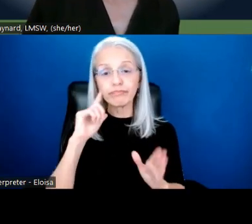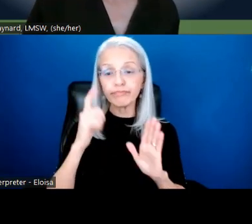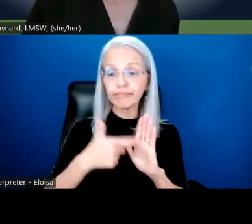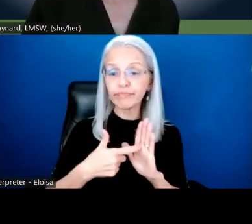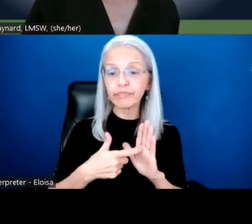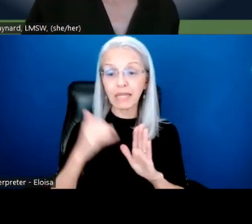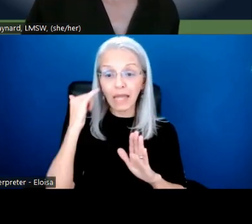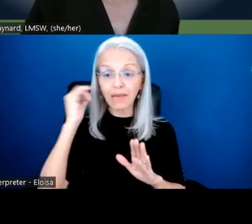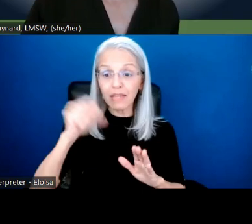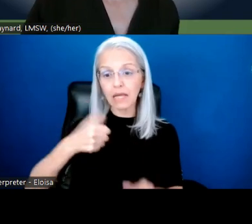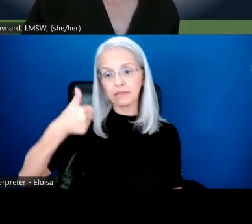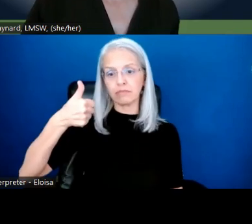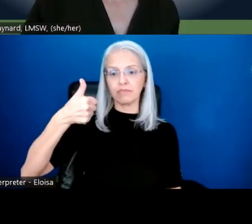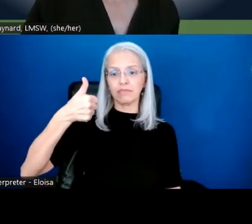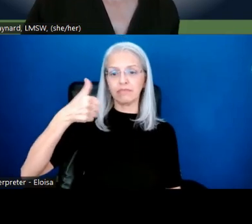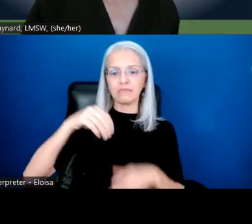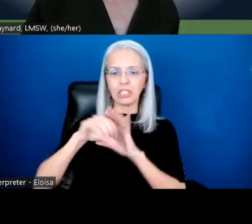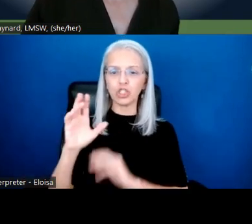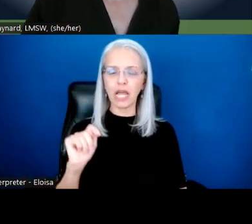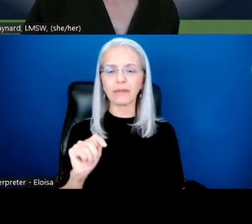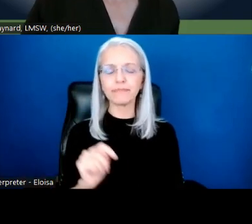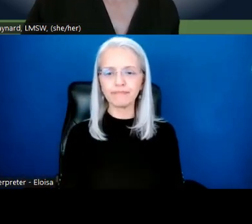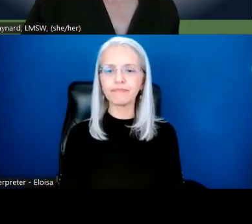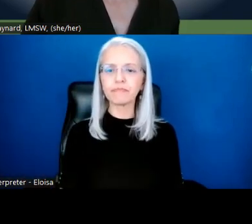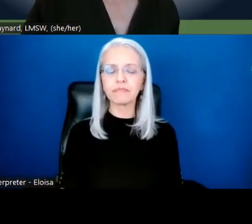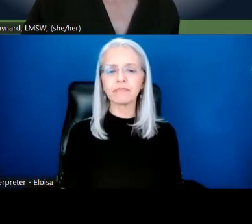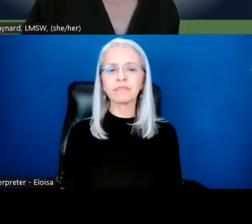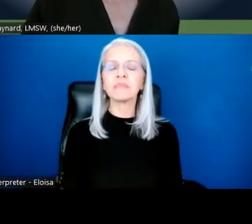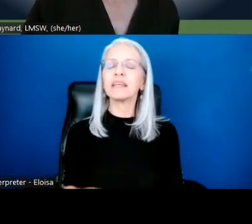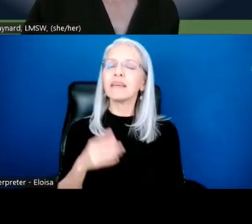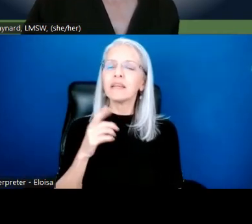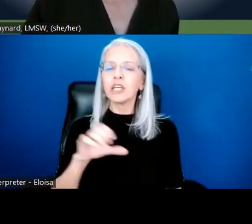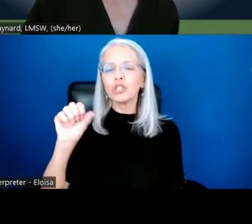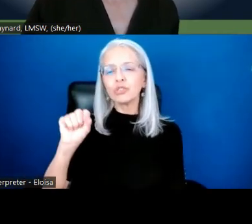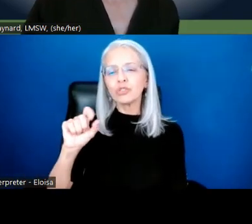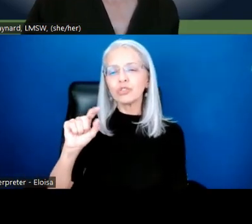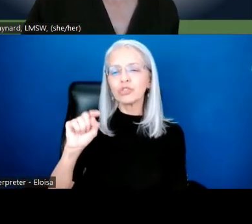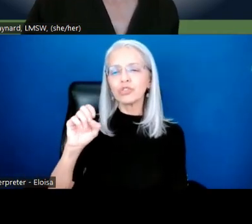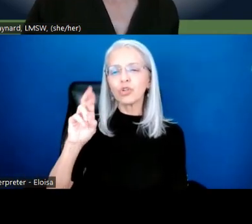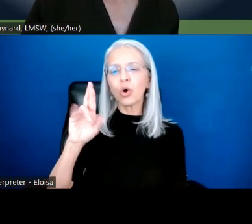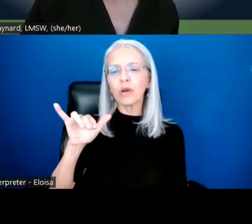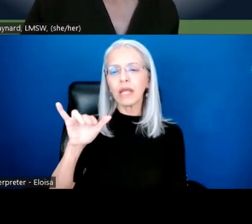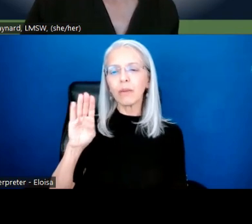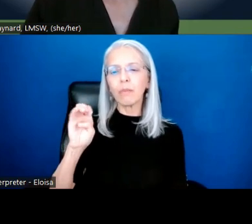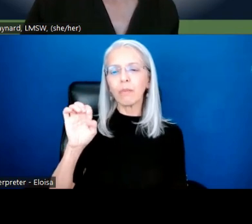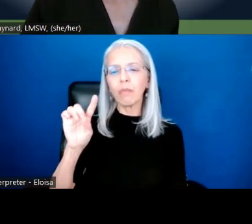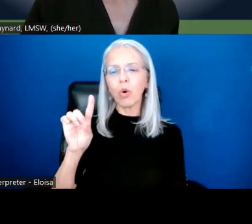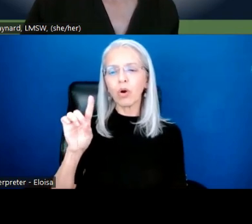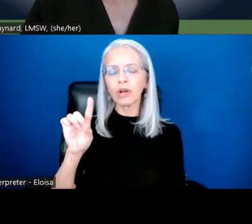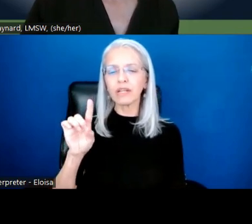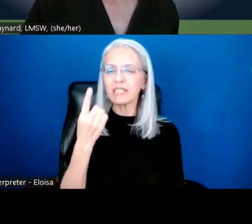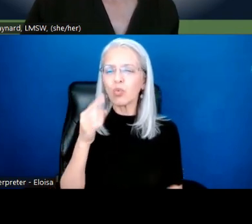me a thumbs up in your chat. It's one way of helping a child tell the story of their